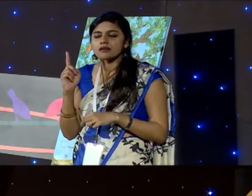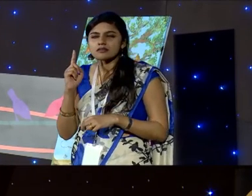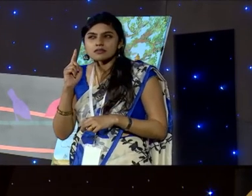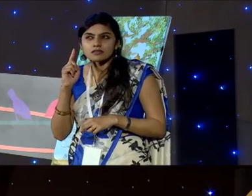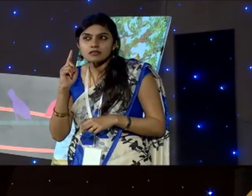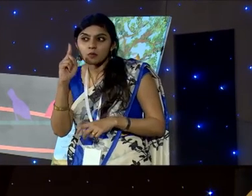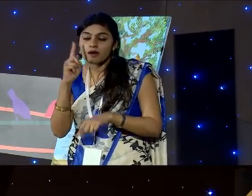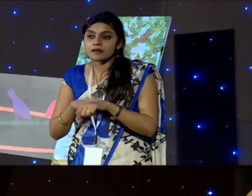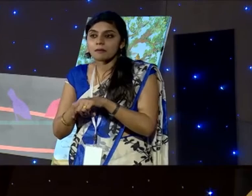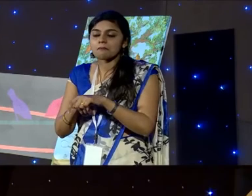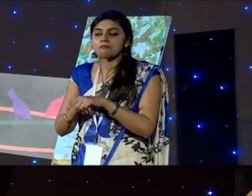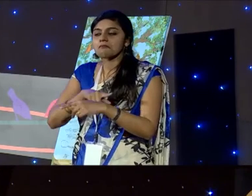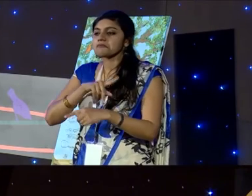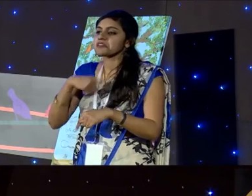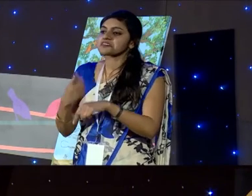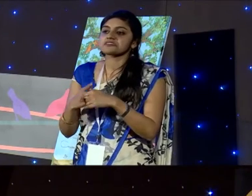is remarkable.